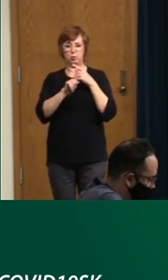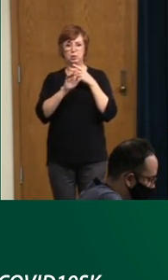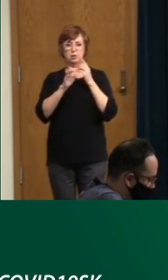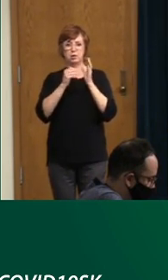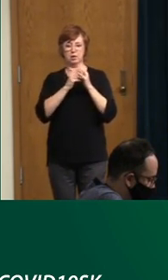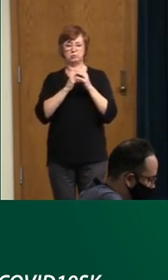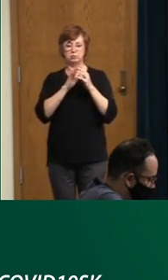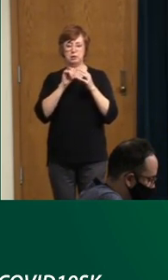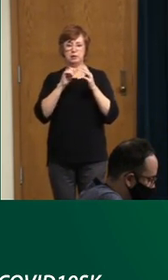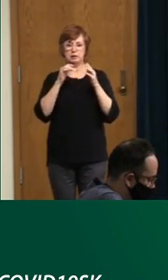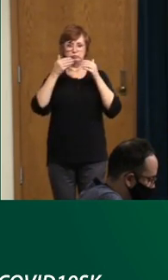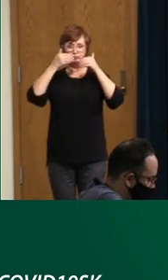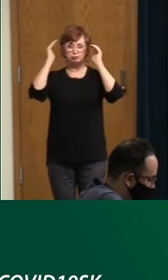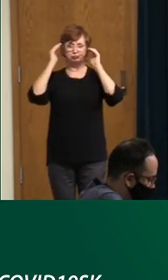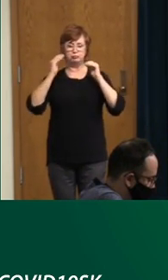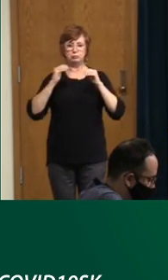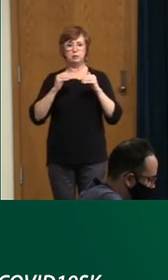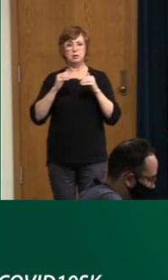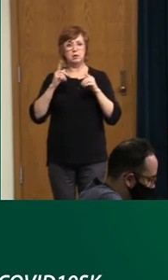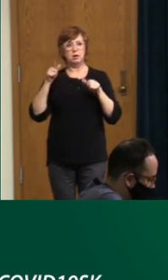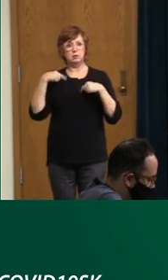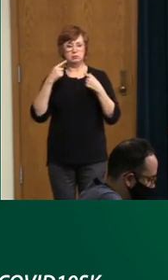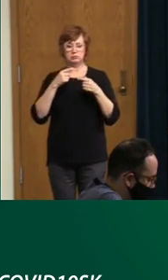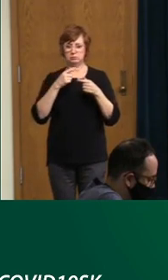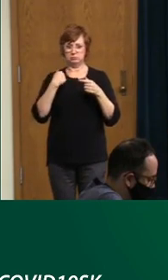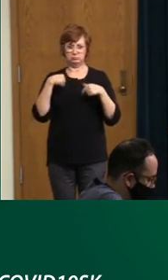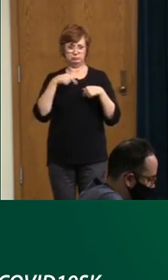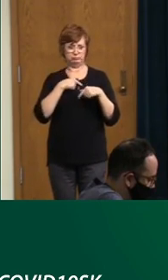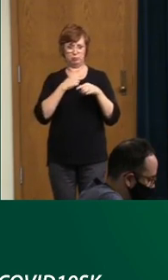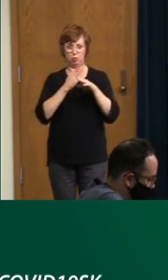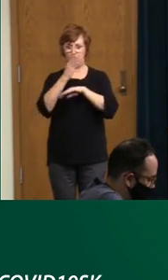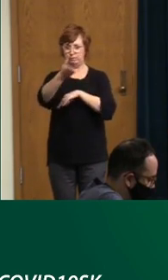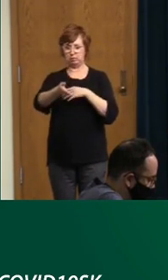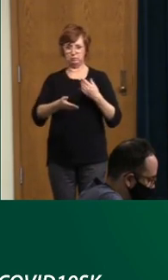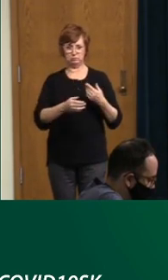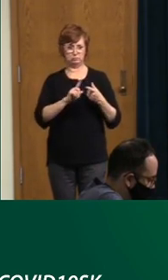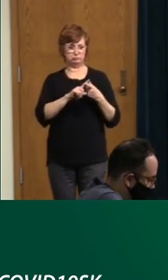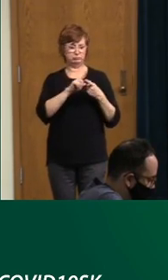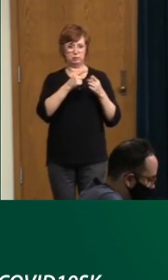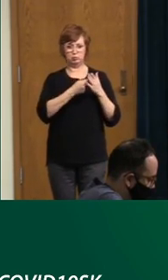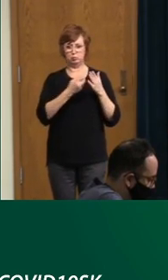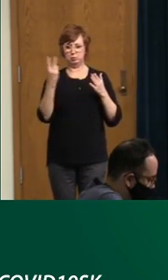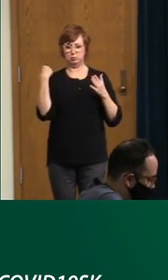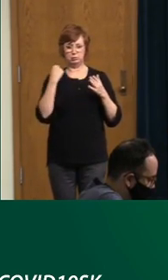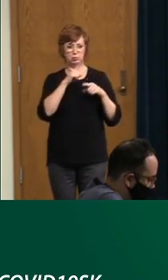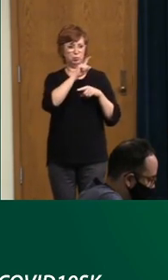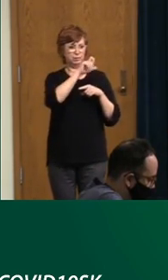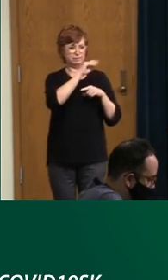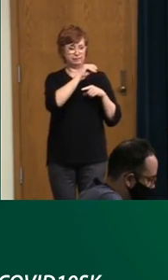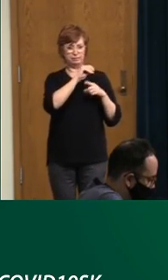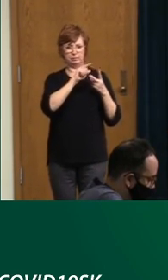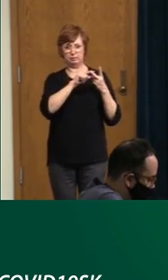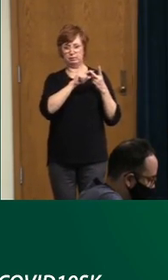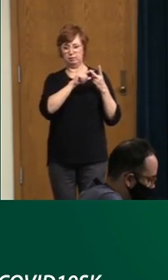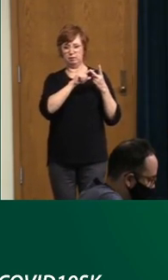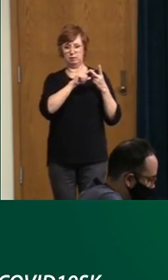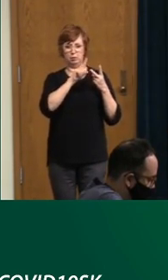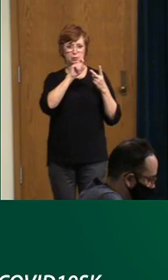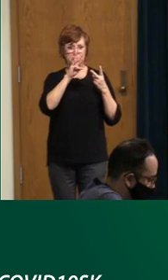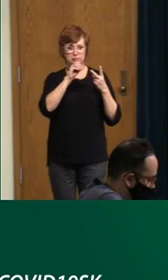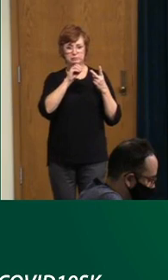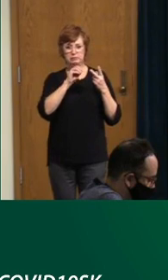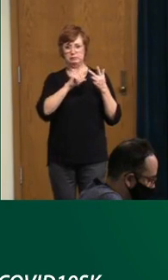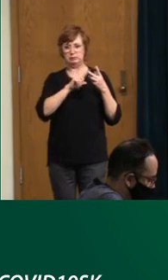now we are averaging for 2 or 3 weeks now well above that, 150 cases 2 weeks ago, and then around that